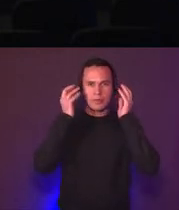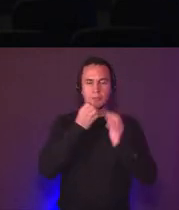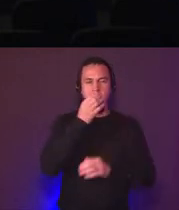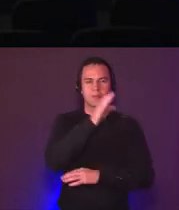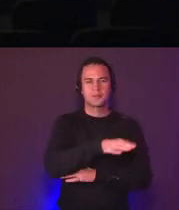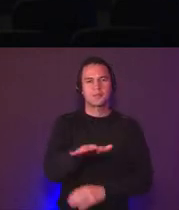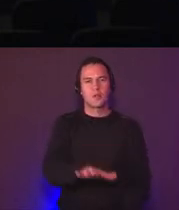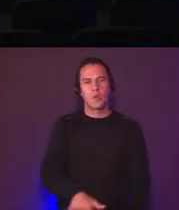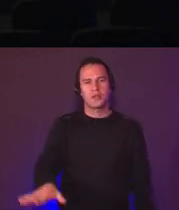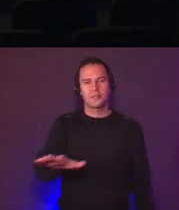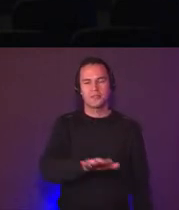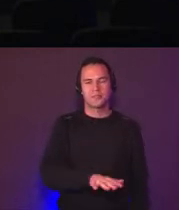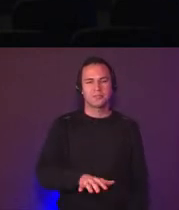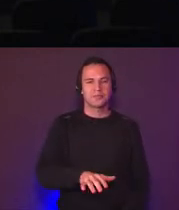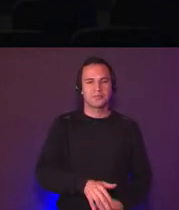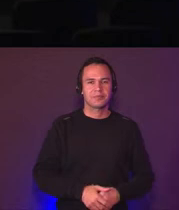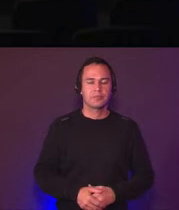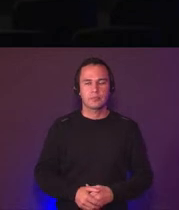everyone.